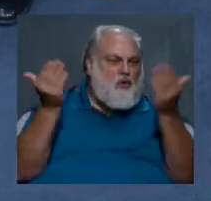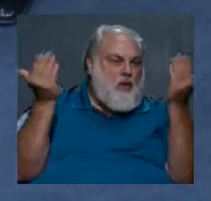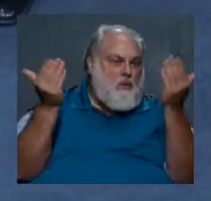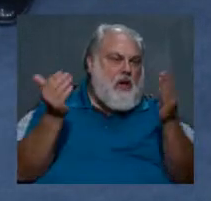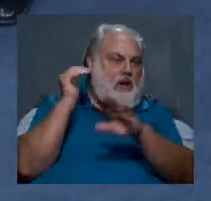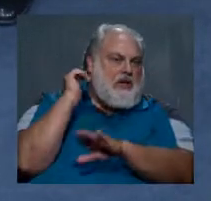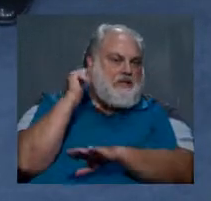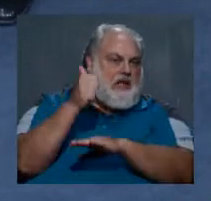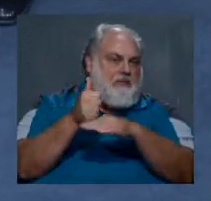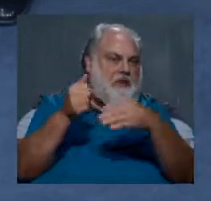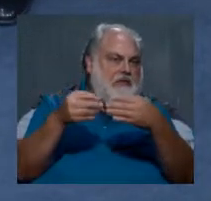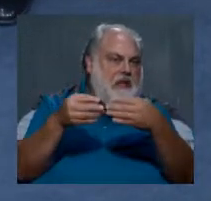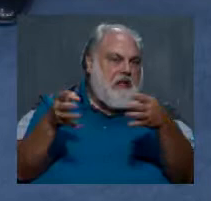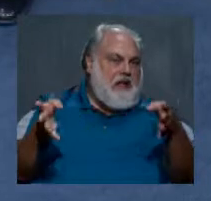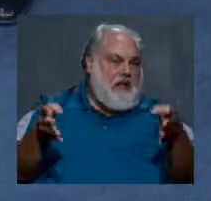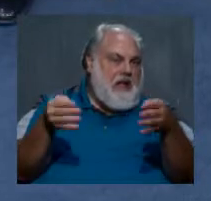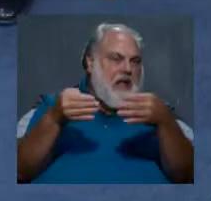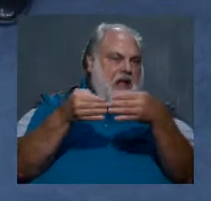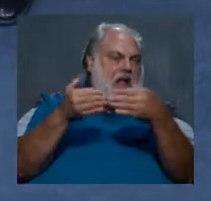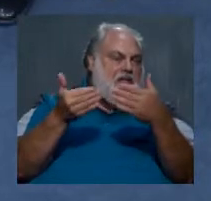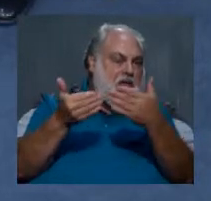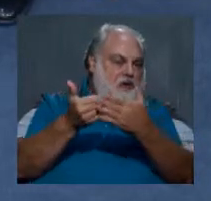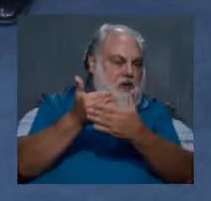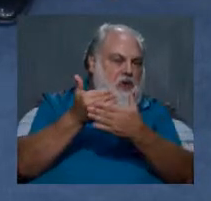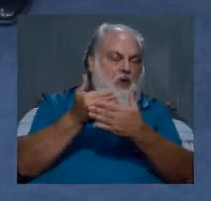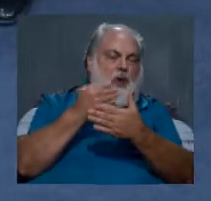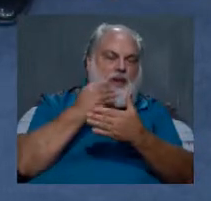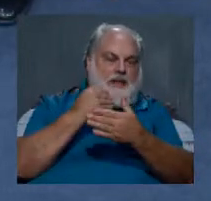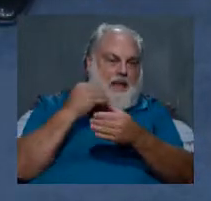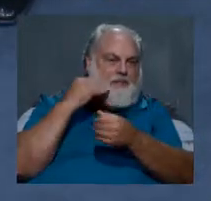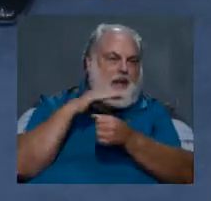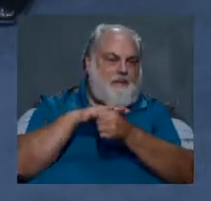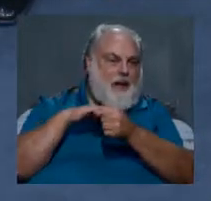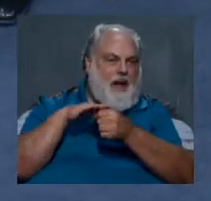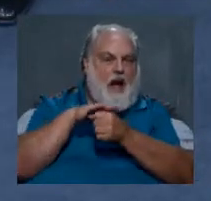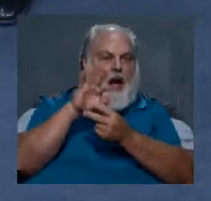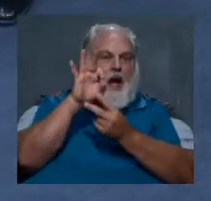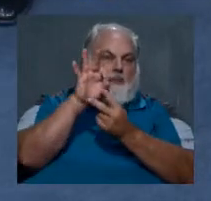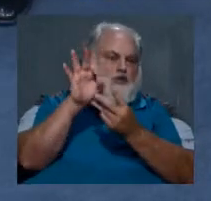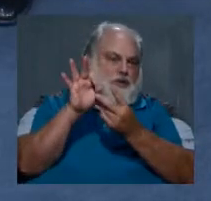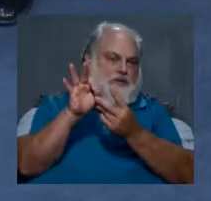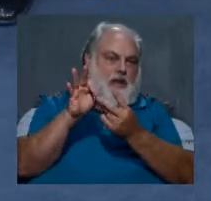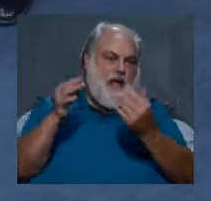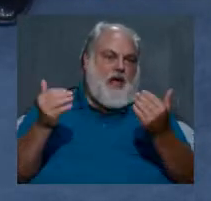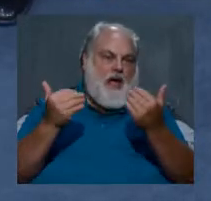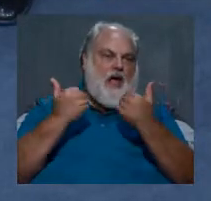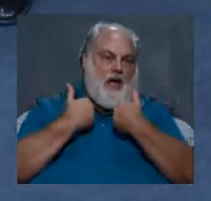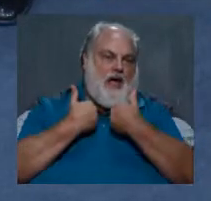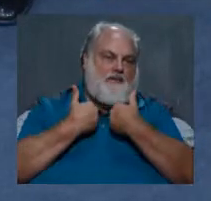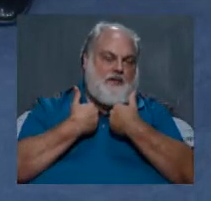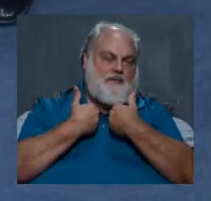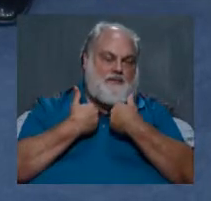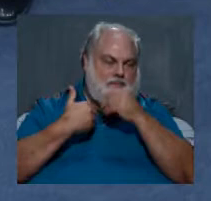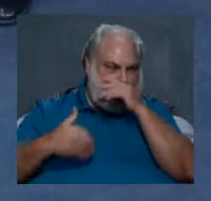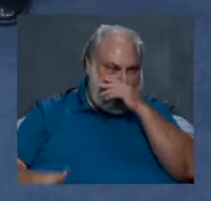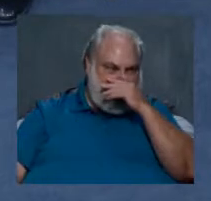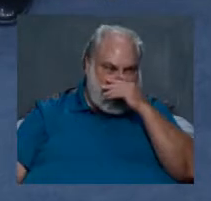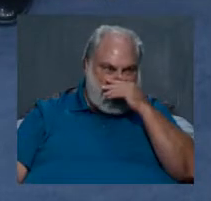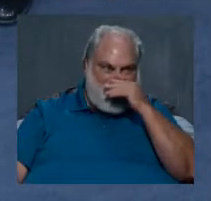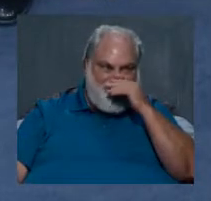new subdivision has that option to exit their own or enter their own